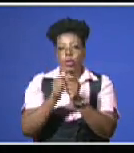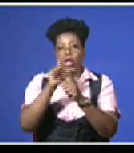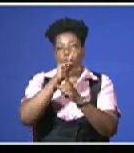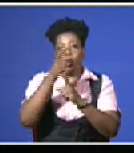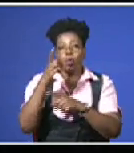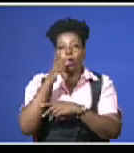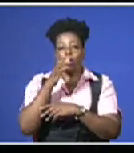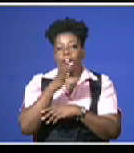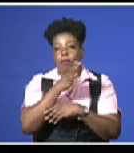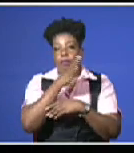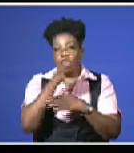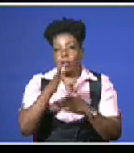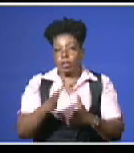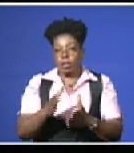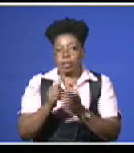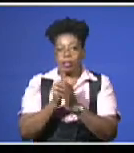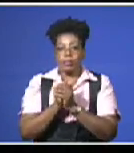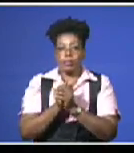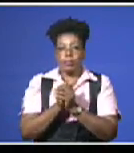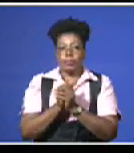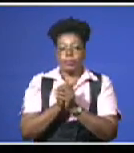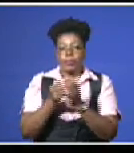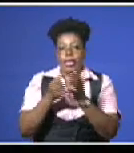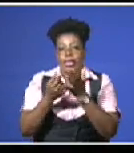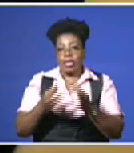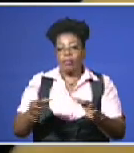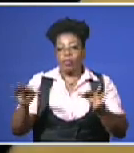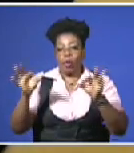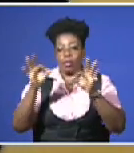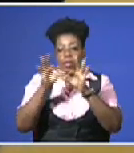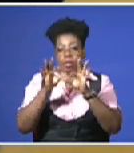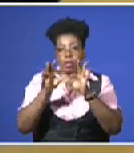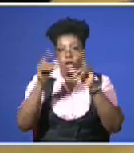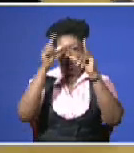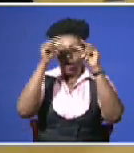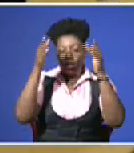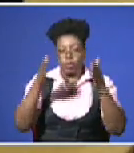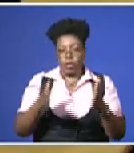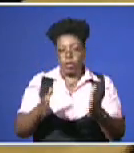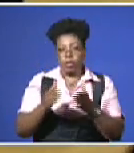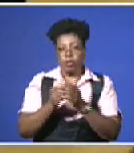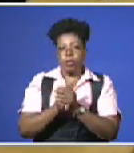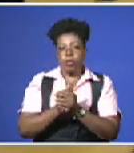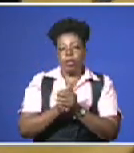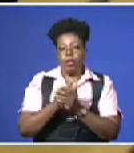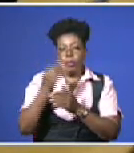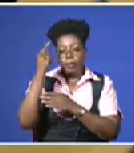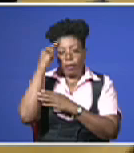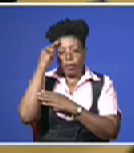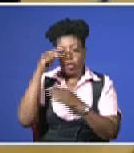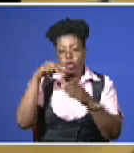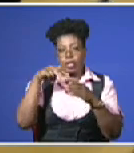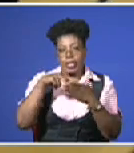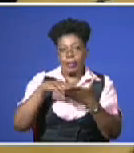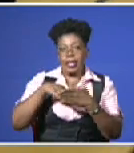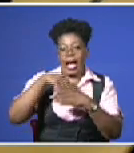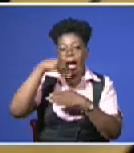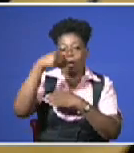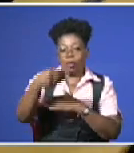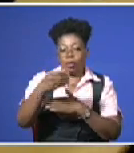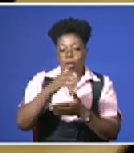farmers. It is important, graduates, to be mindful that you are stepping out of an